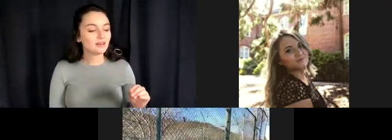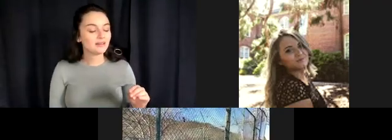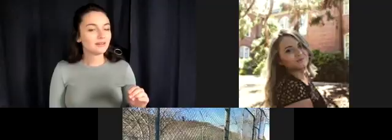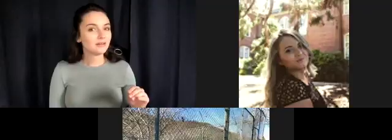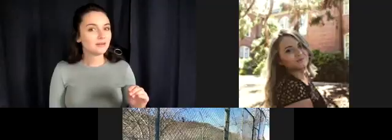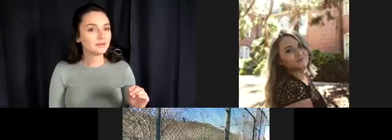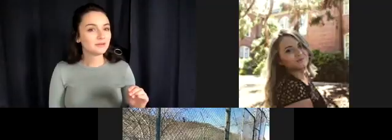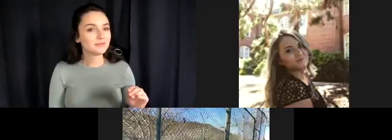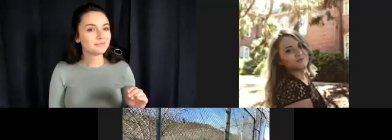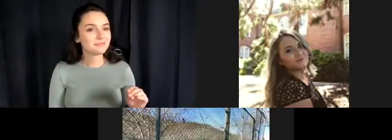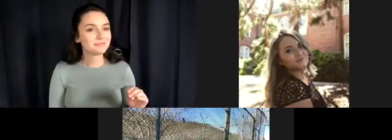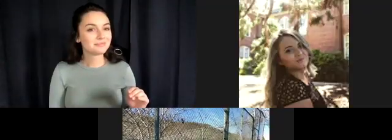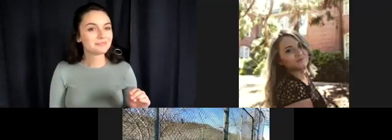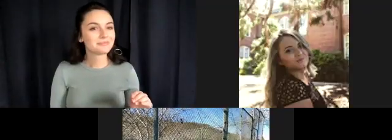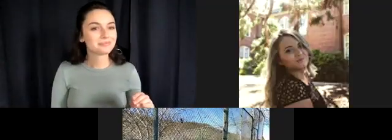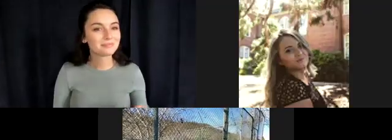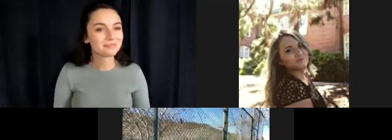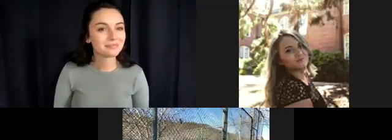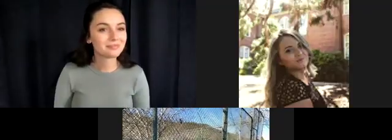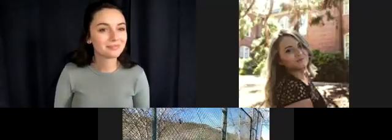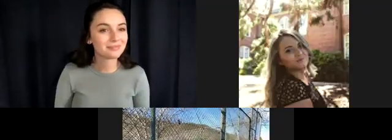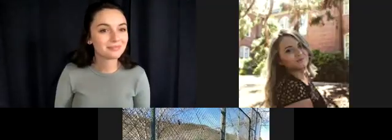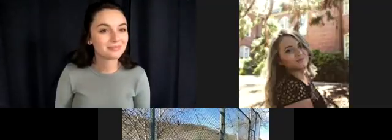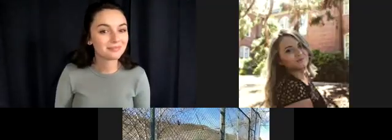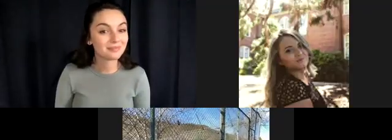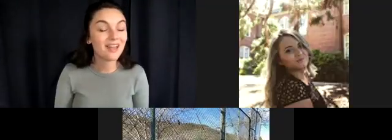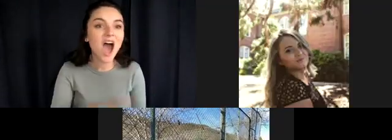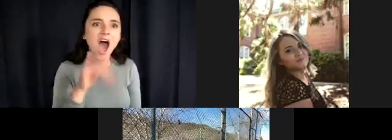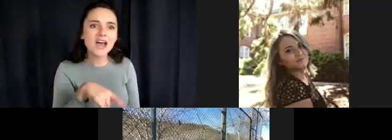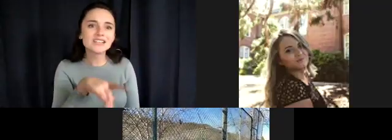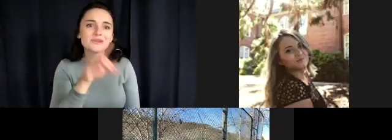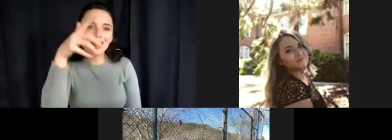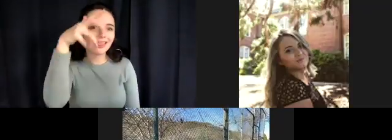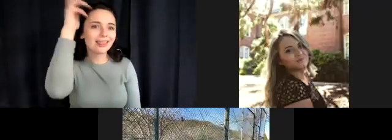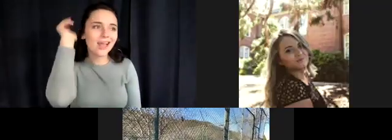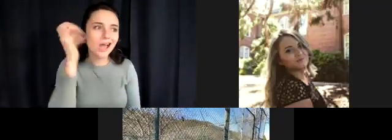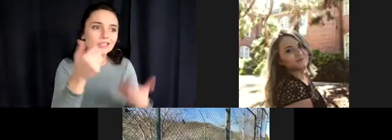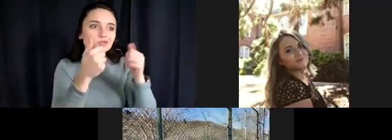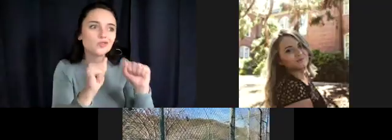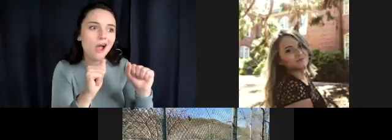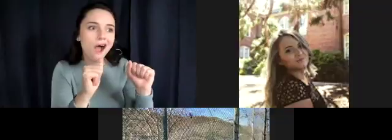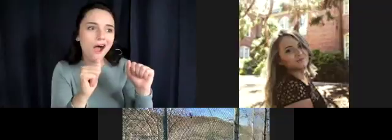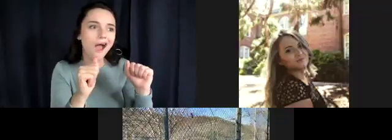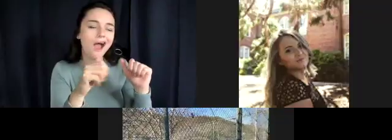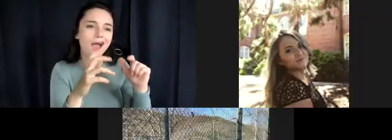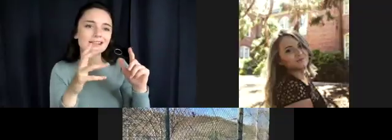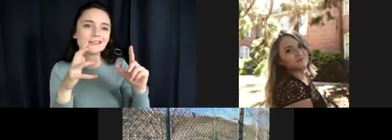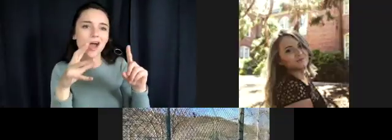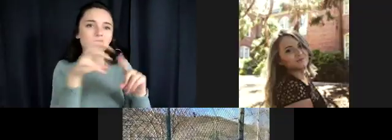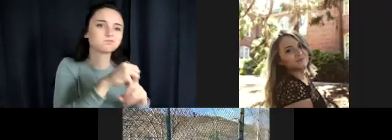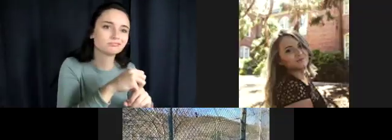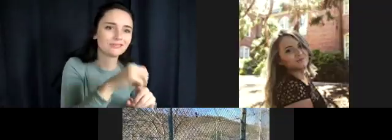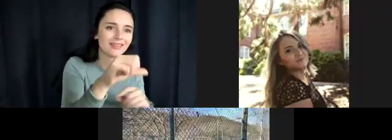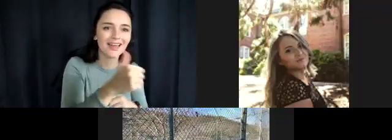do the lions ever try to tackle each other? Do they tackle each other? Sometimes they